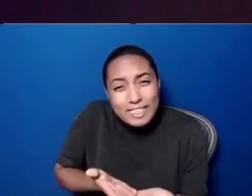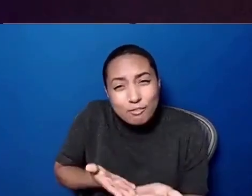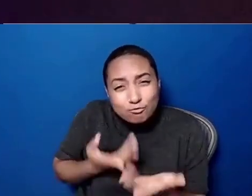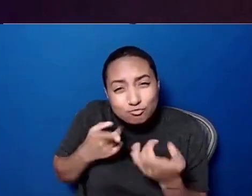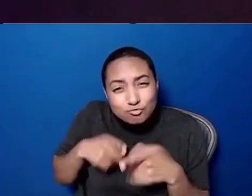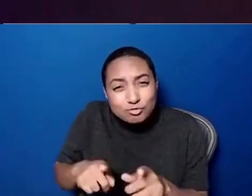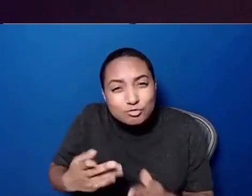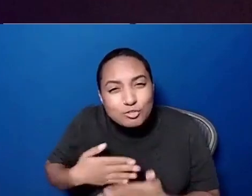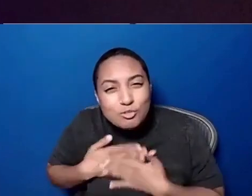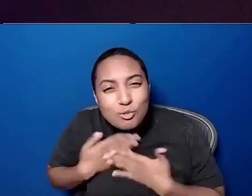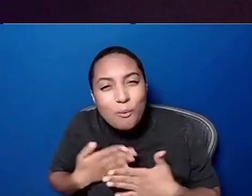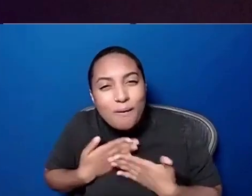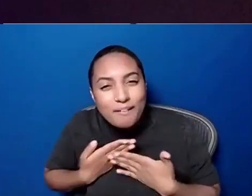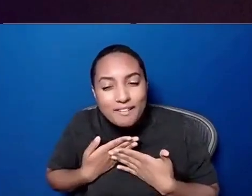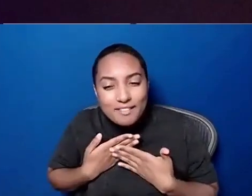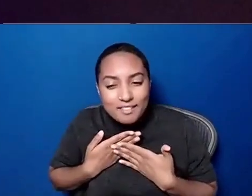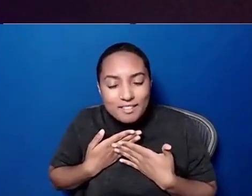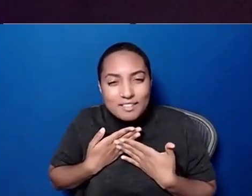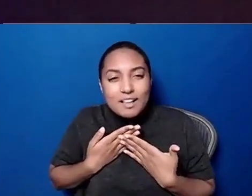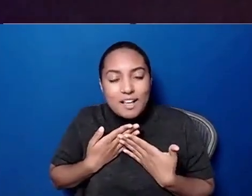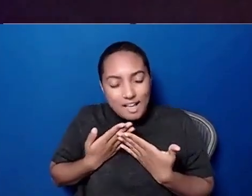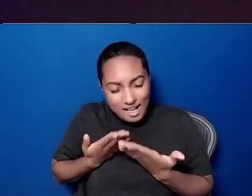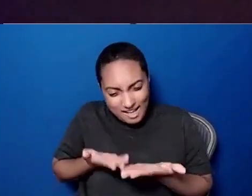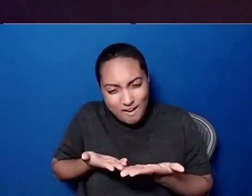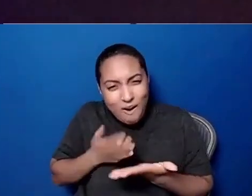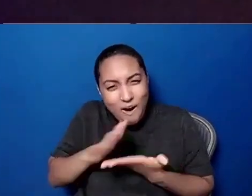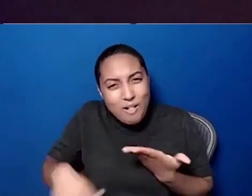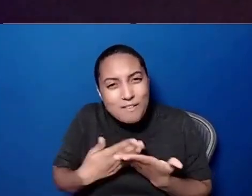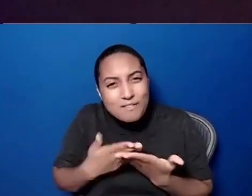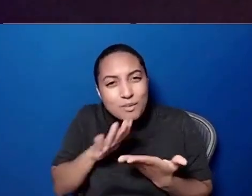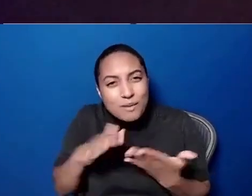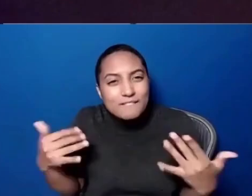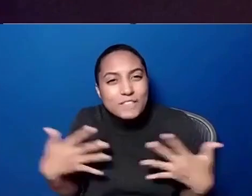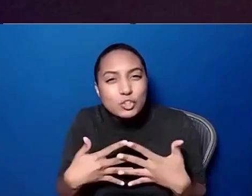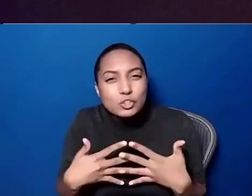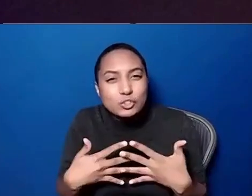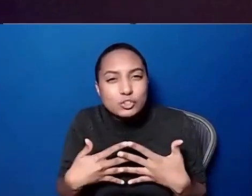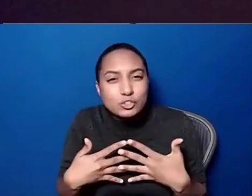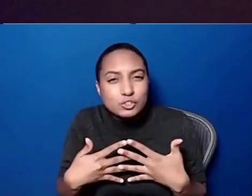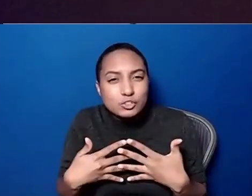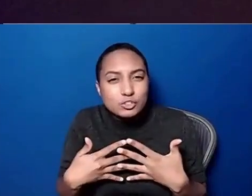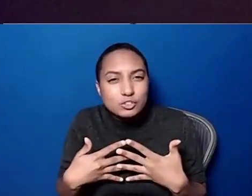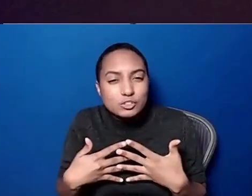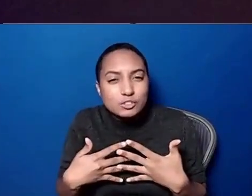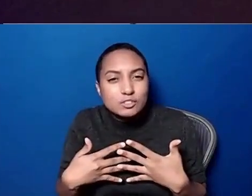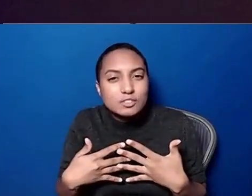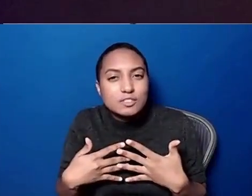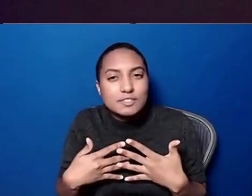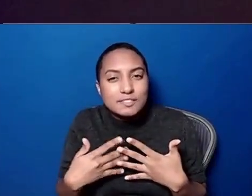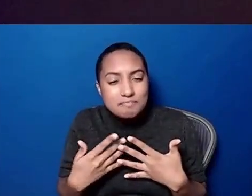all of your feels, because they yearn, they're yours.